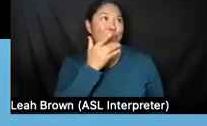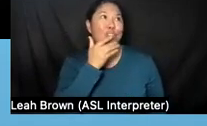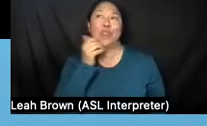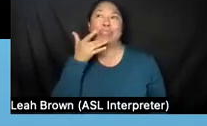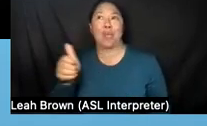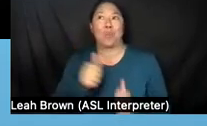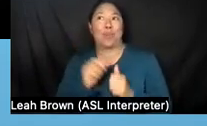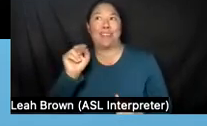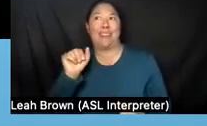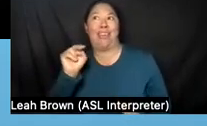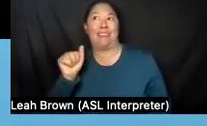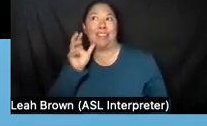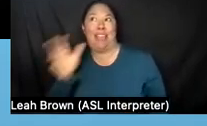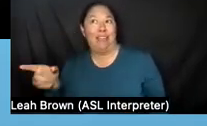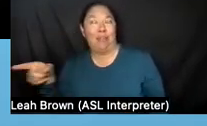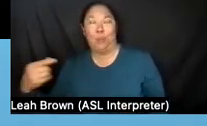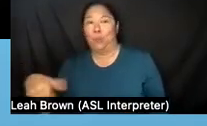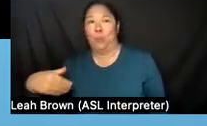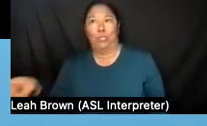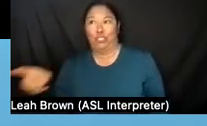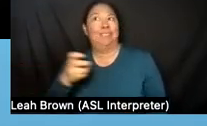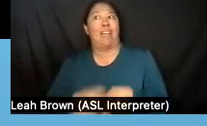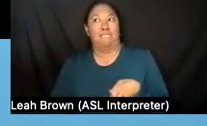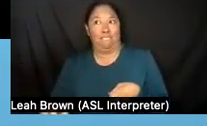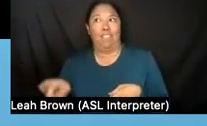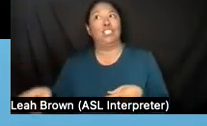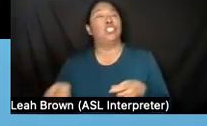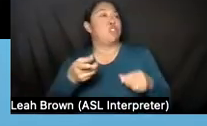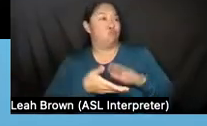love Nana, but there's no candy. This is how we run this ship.